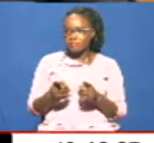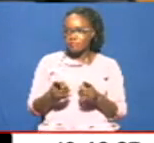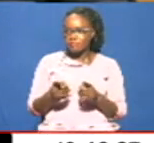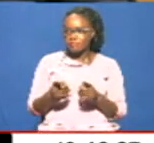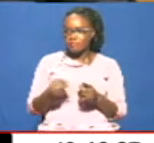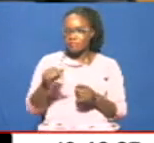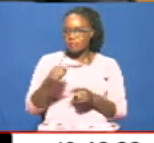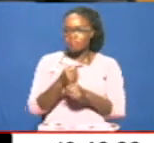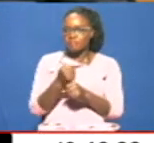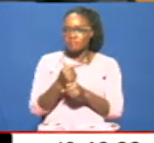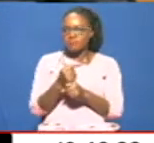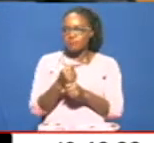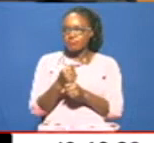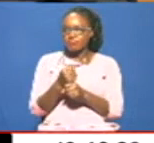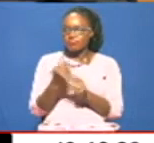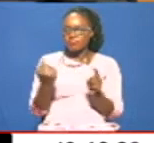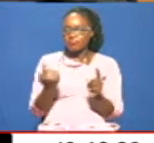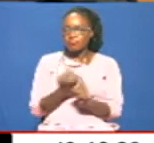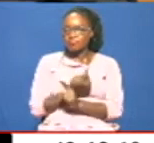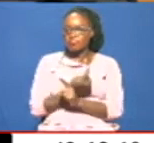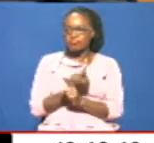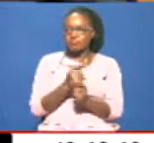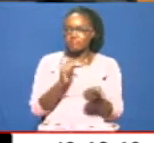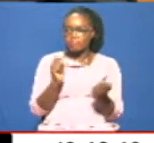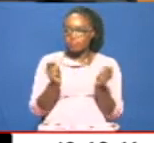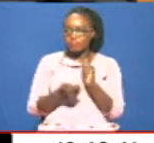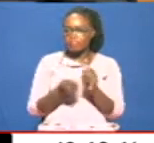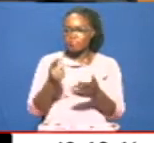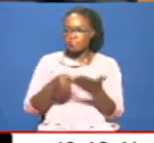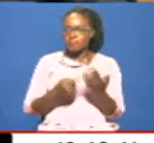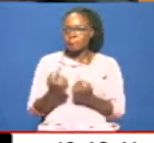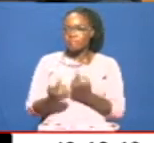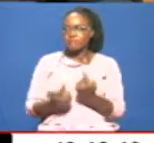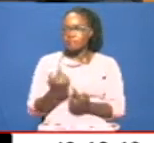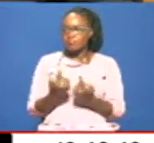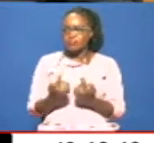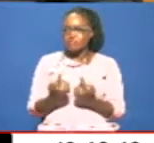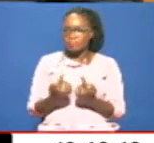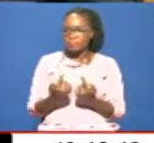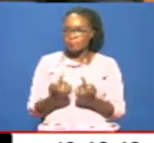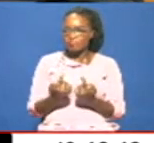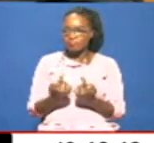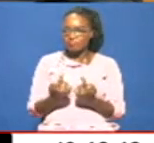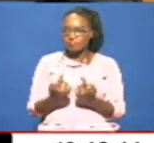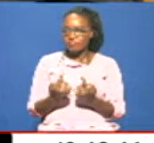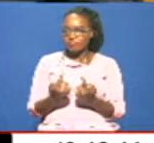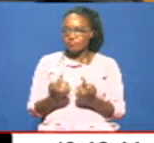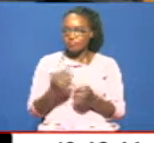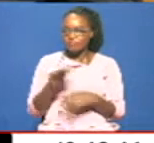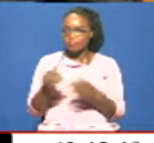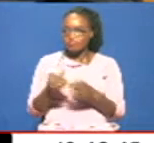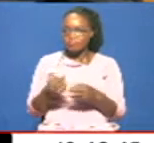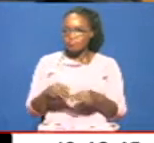doing is diversifying what you can do, what you can cook. So you can all methods of cooking,